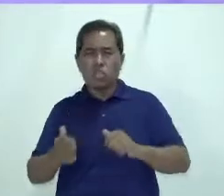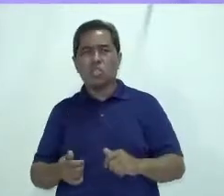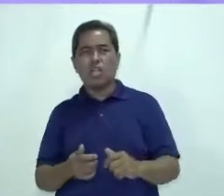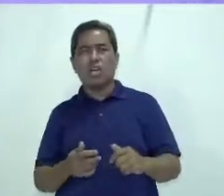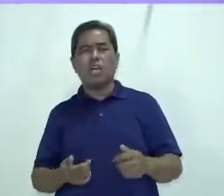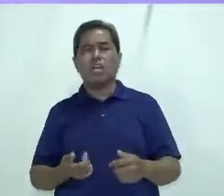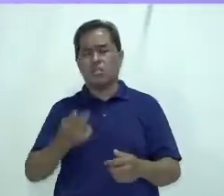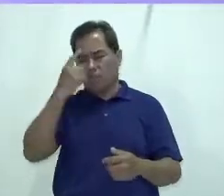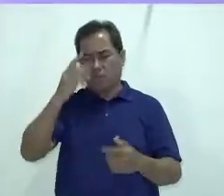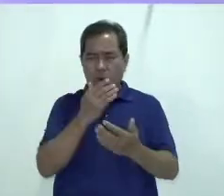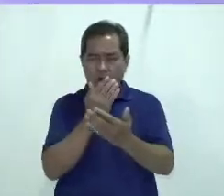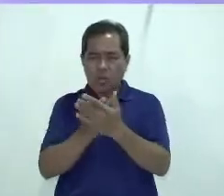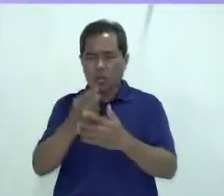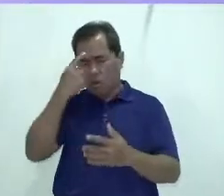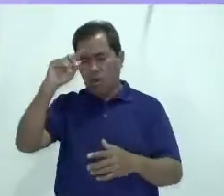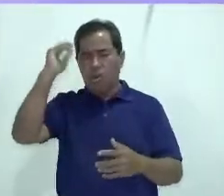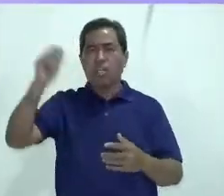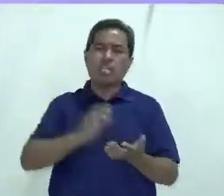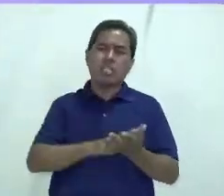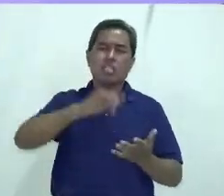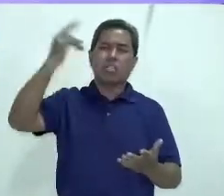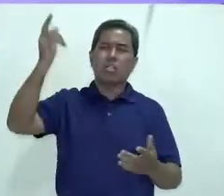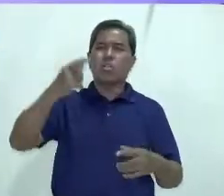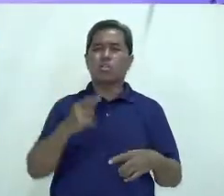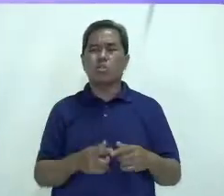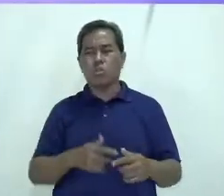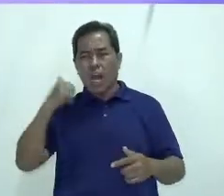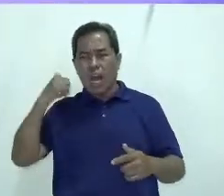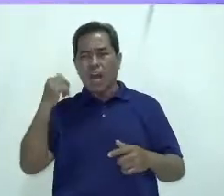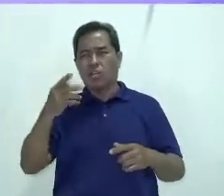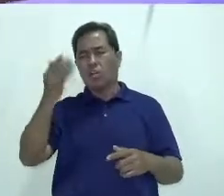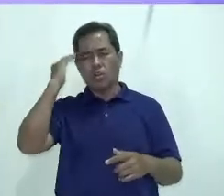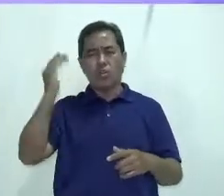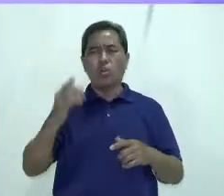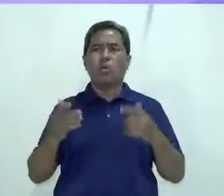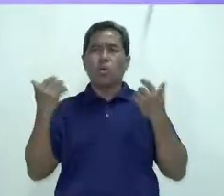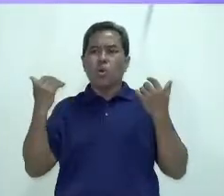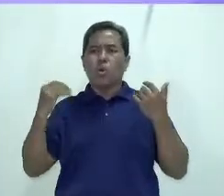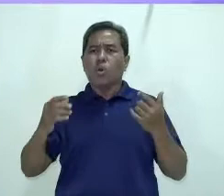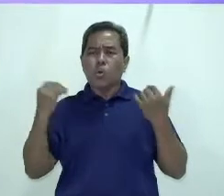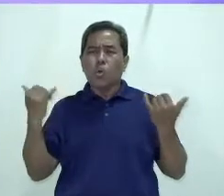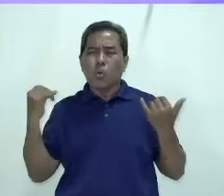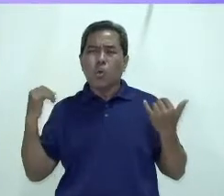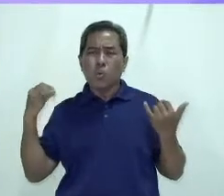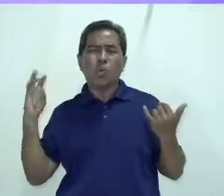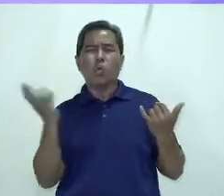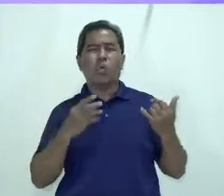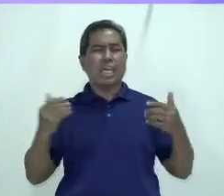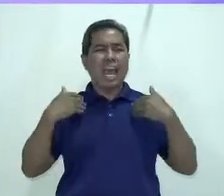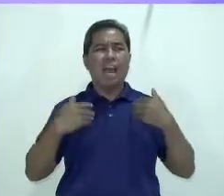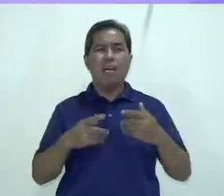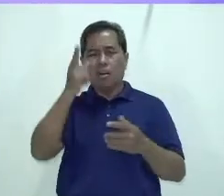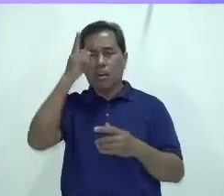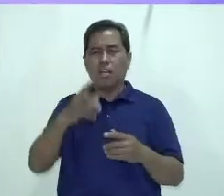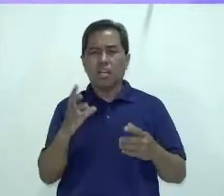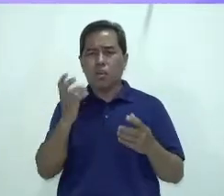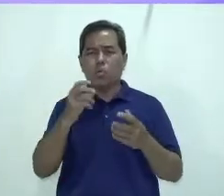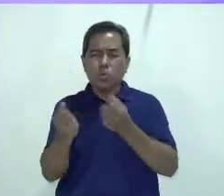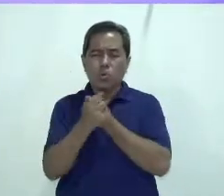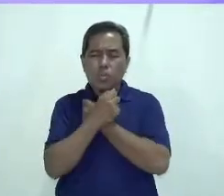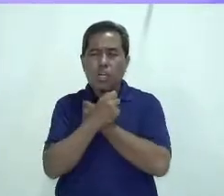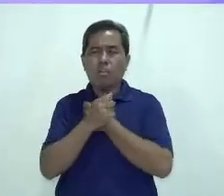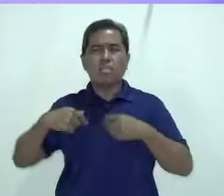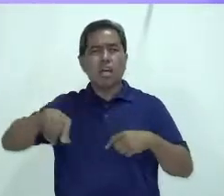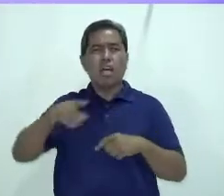your benefit, for His glory, so that others would know that there is a God who loves them. And you need to do that today.